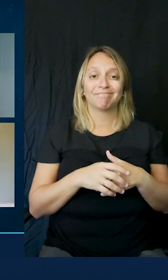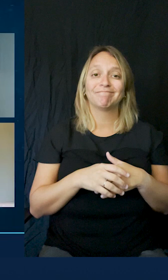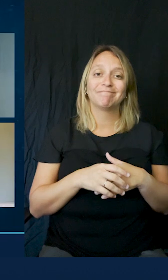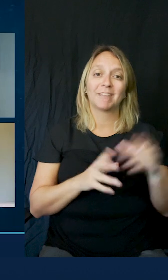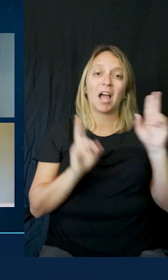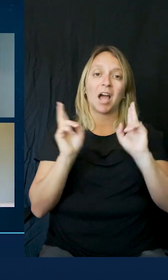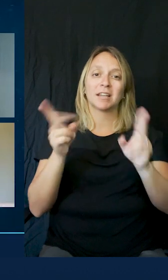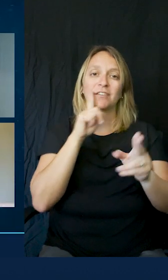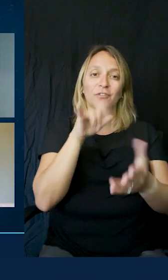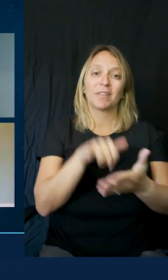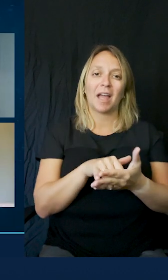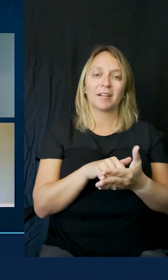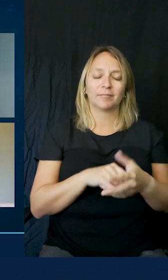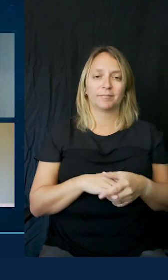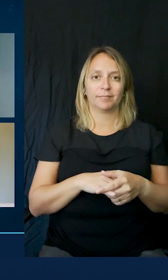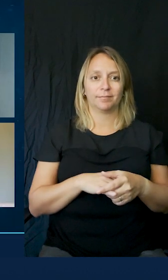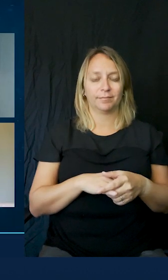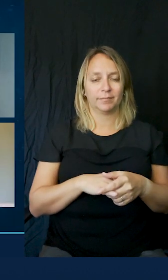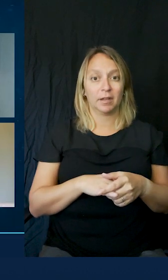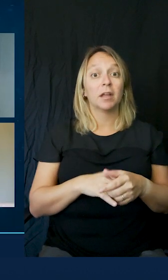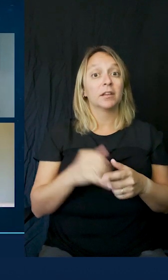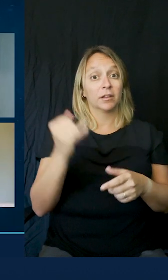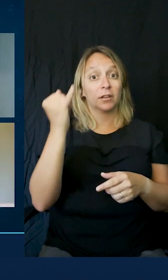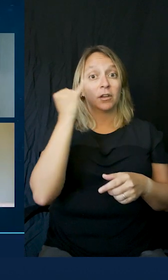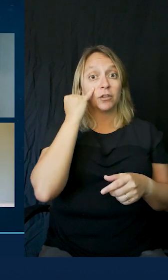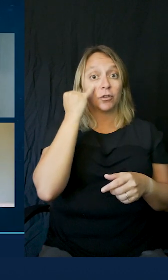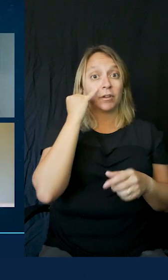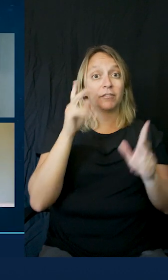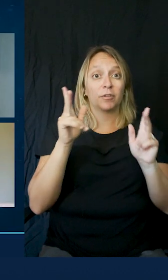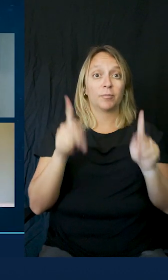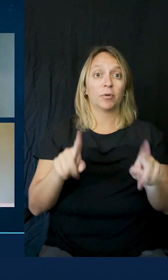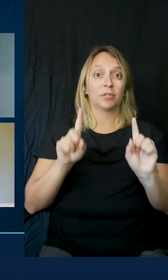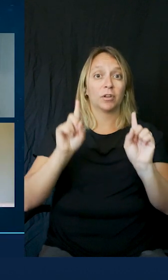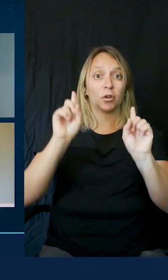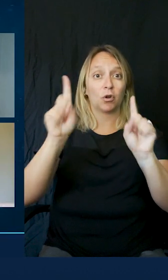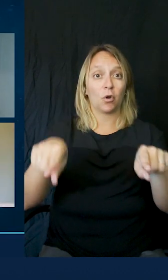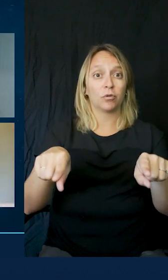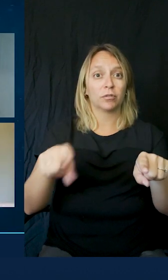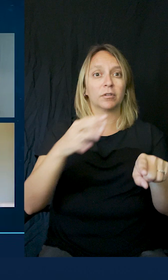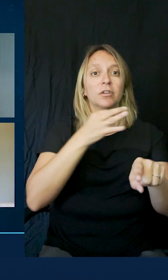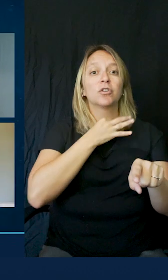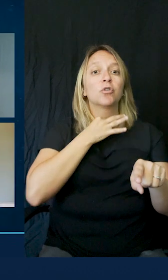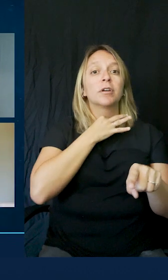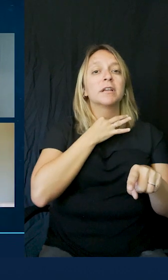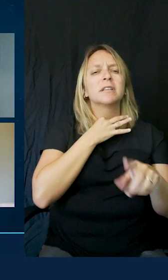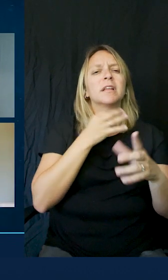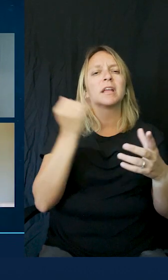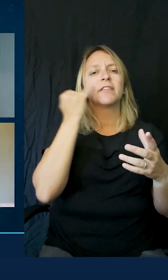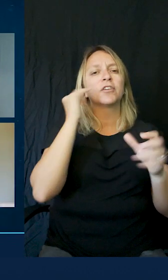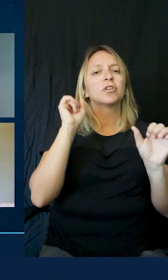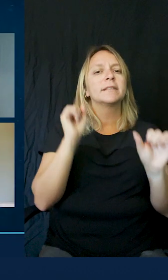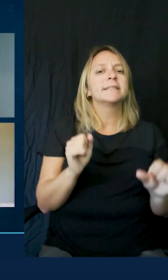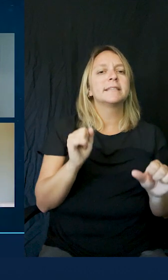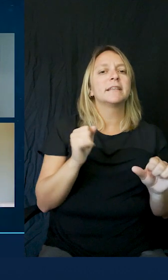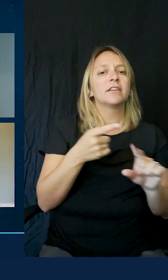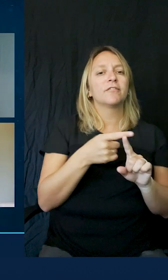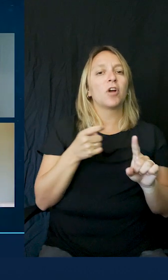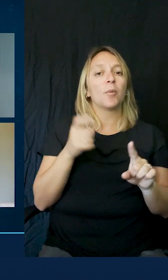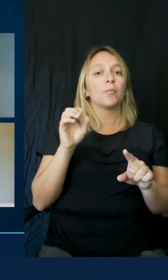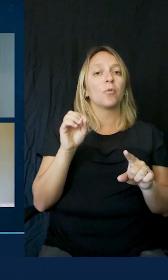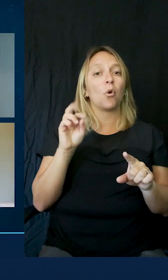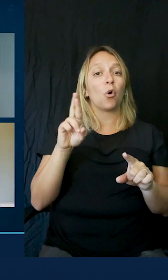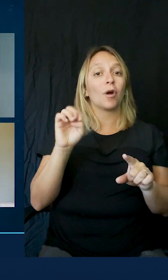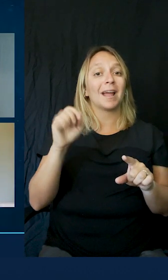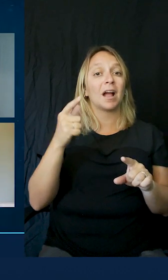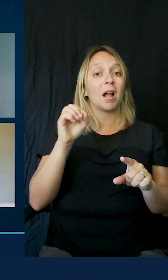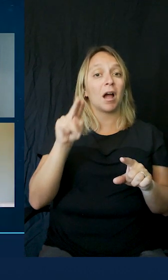are curious about when or if they could see orcas off of the Oregon coast. I imagine they could.